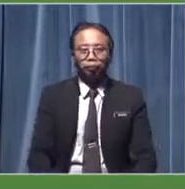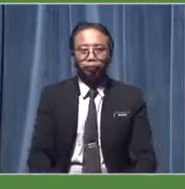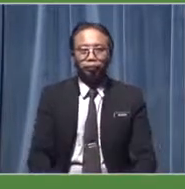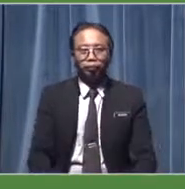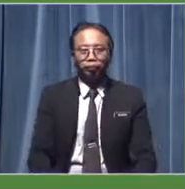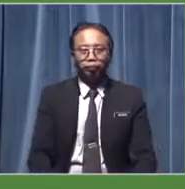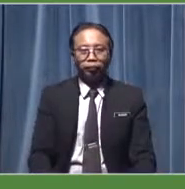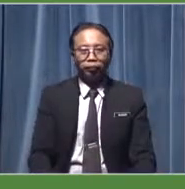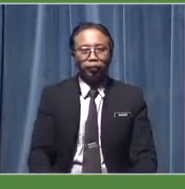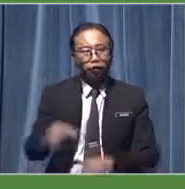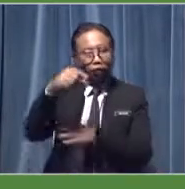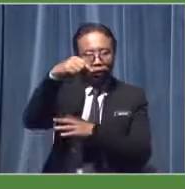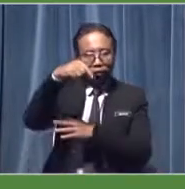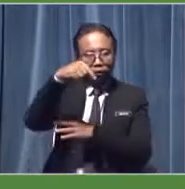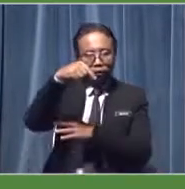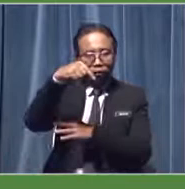Q